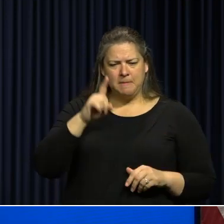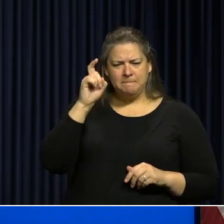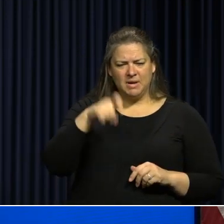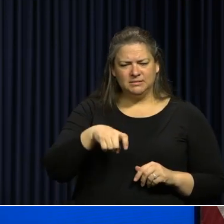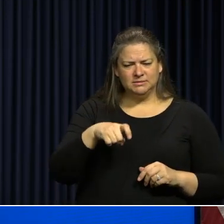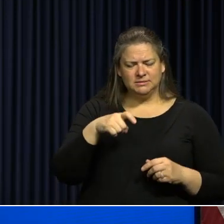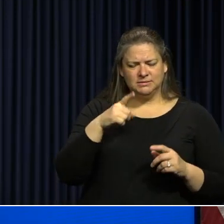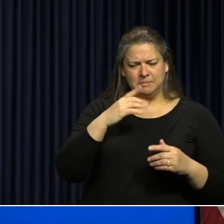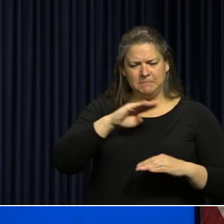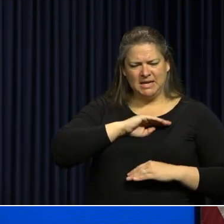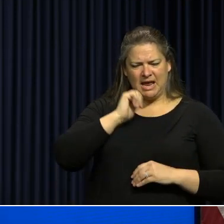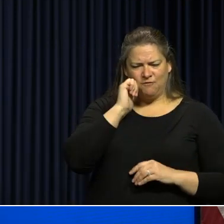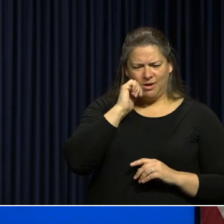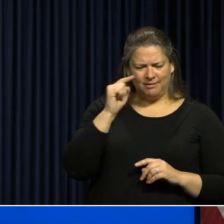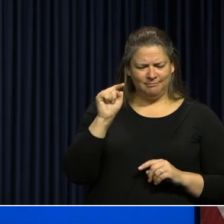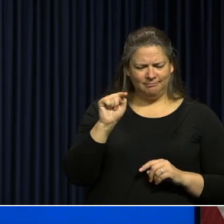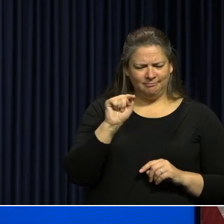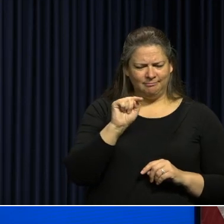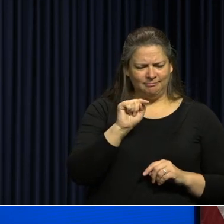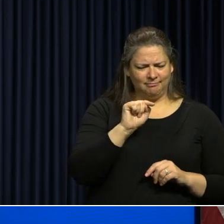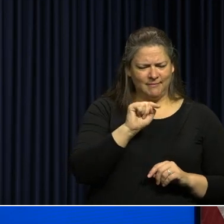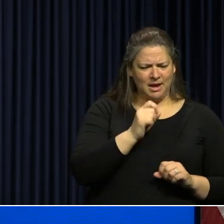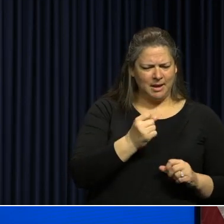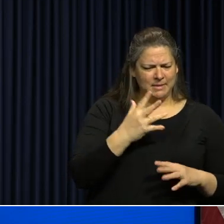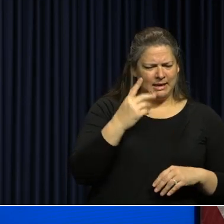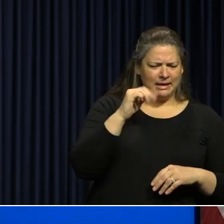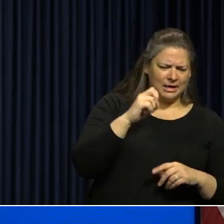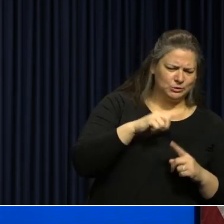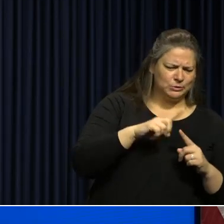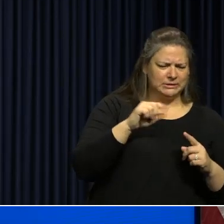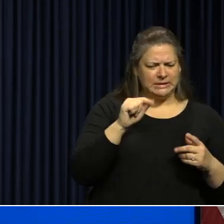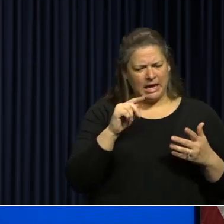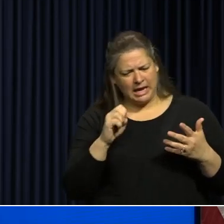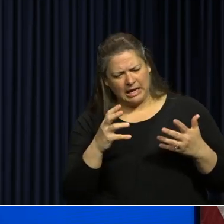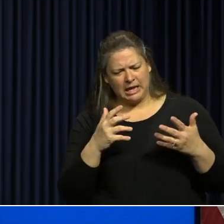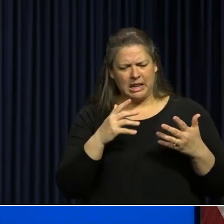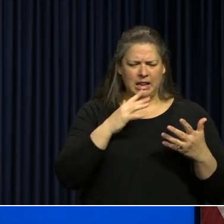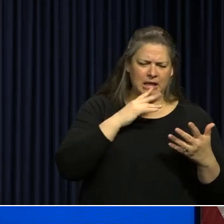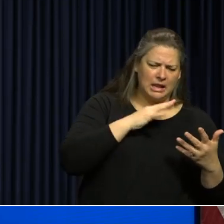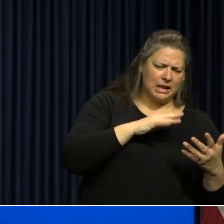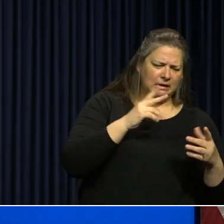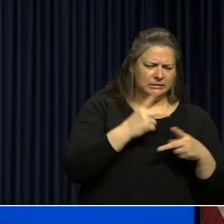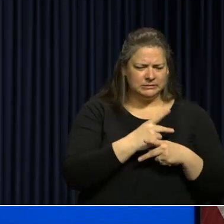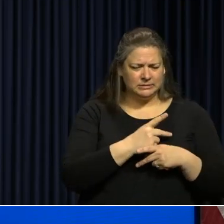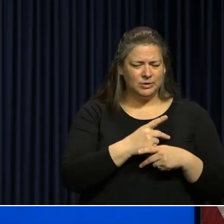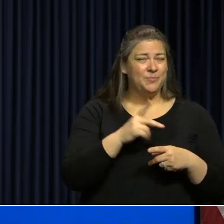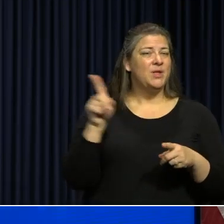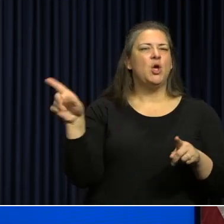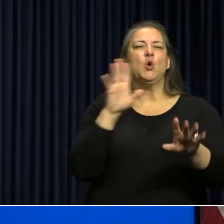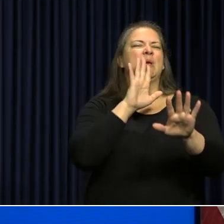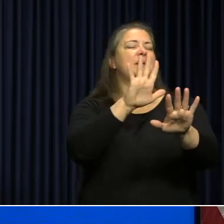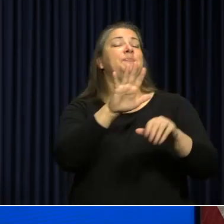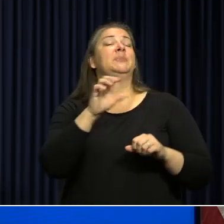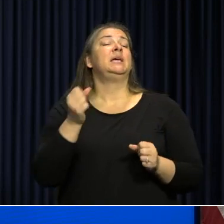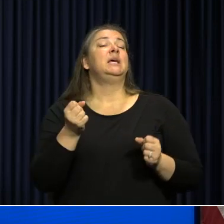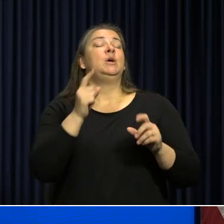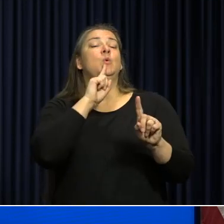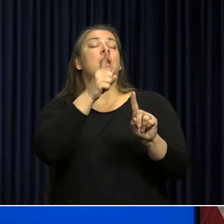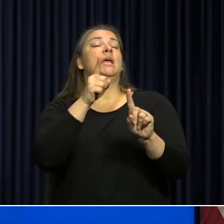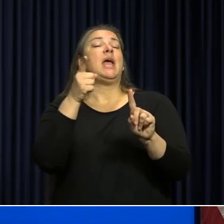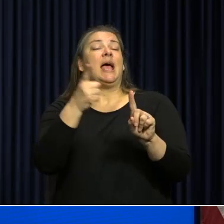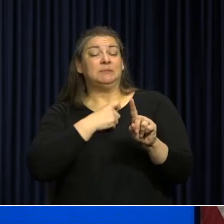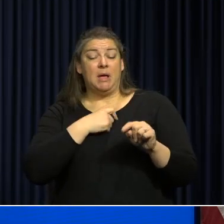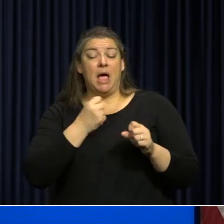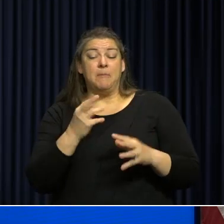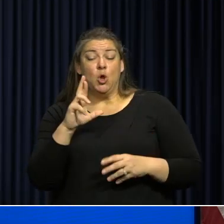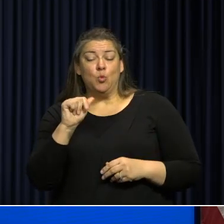every day, but it could also mean the total number of cases reported to date minus the total number recovered. It's really the rate of